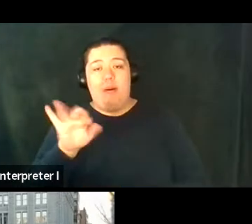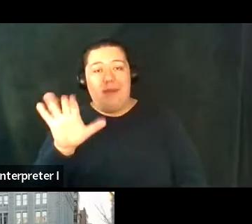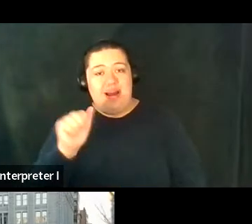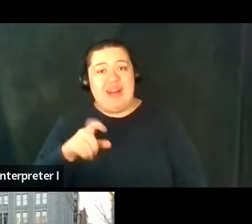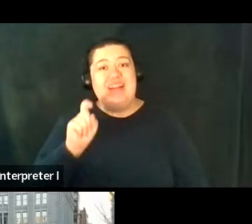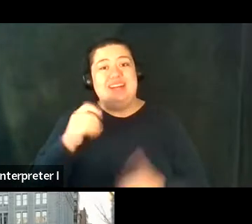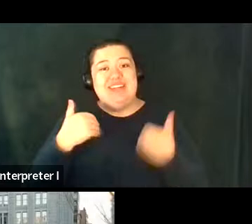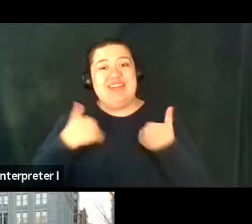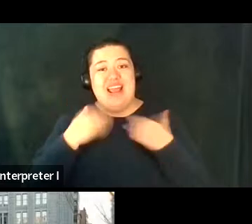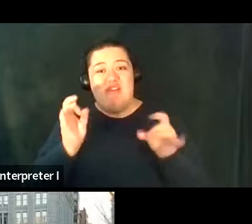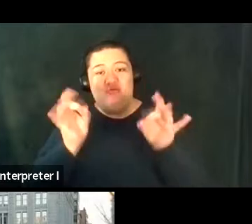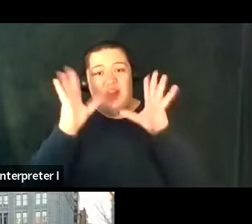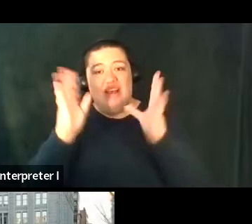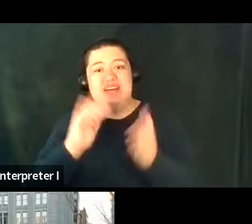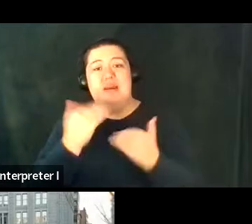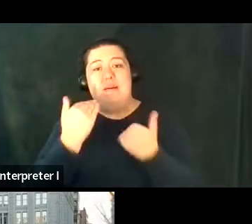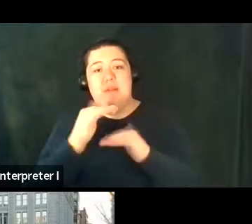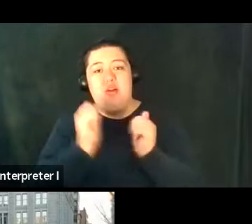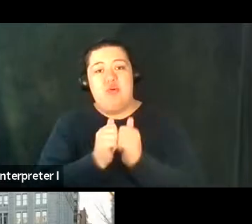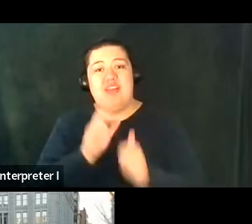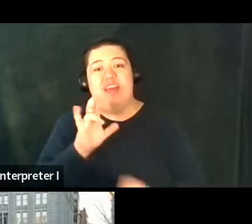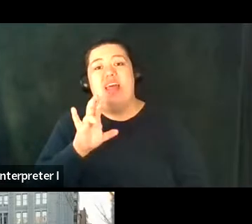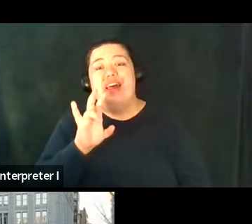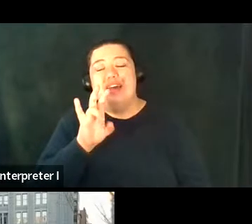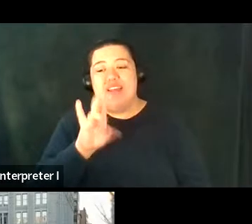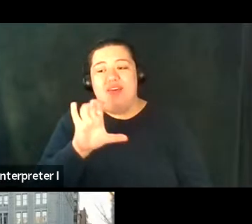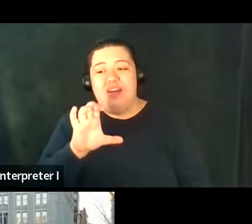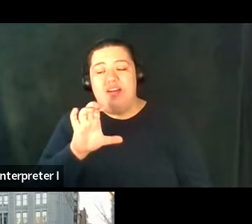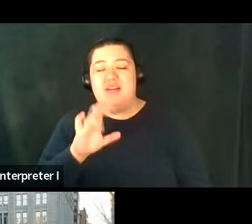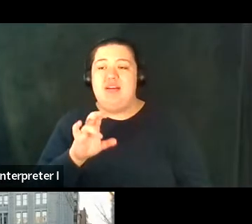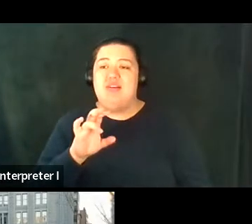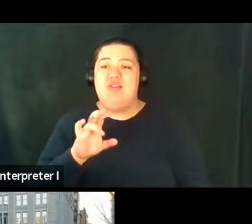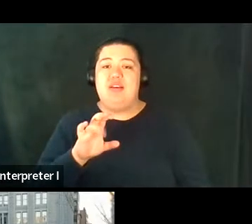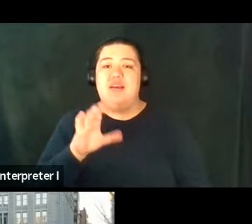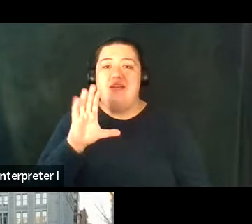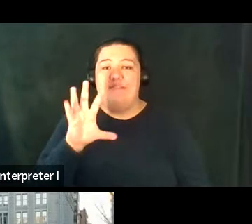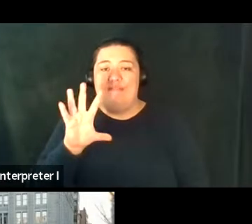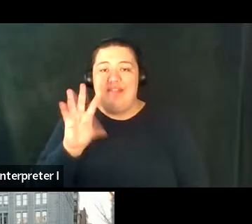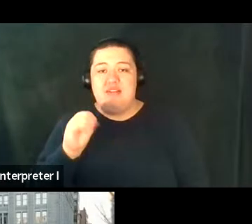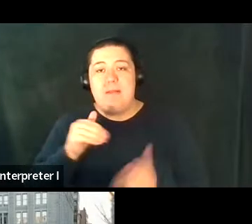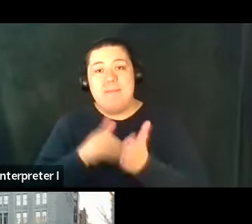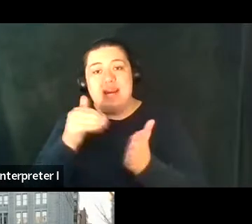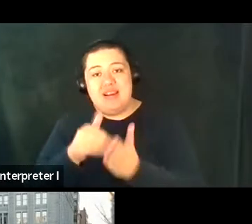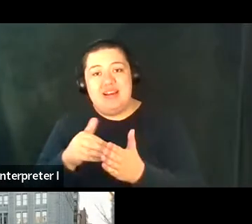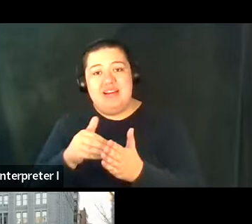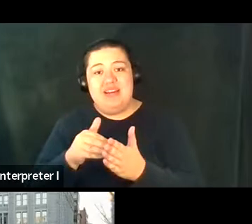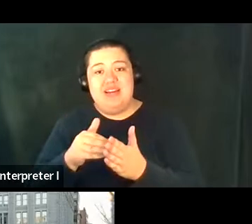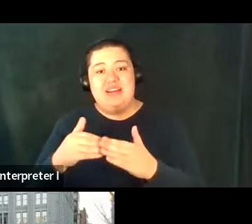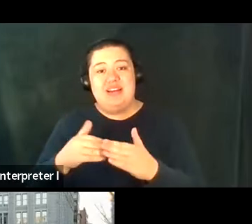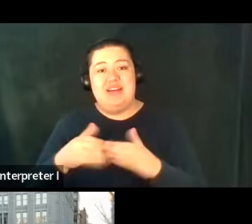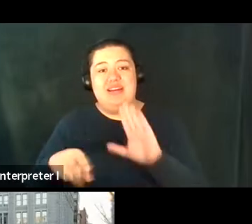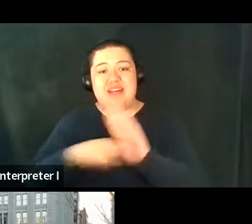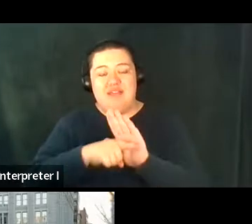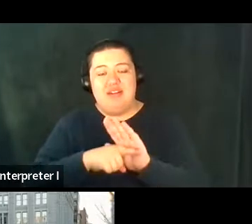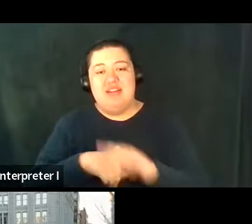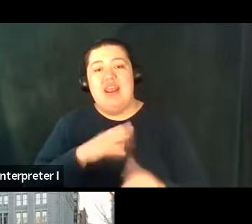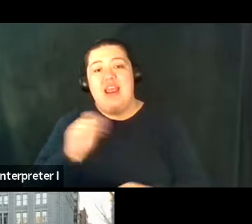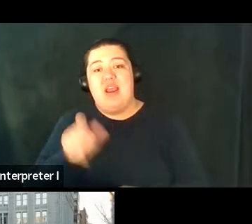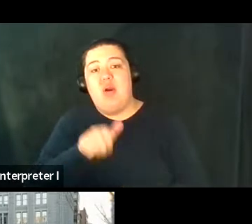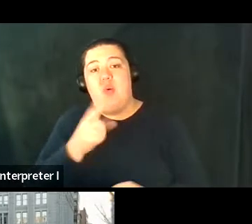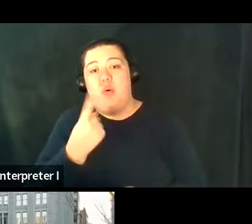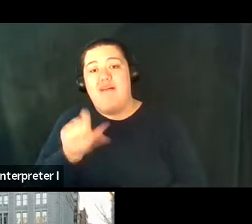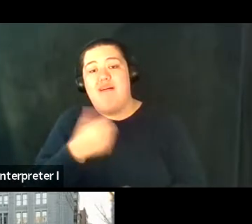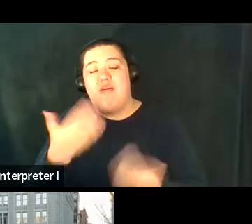doomsday budget based on the $750 million deficit that it's facing next year, as well as at least one other proposed budget on